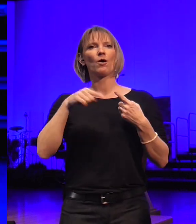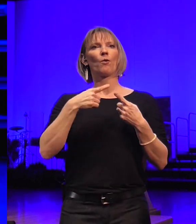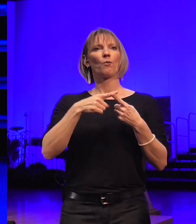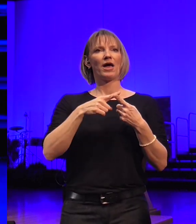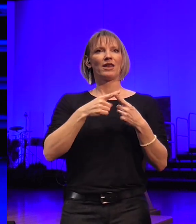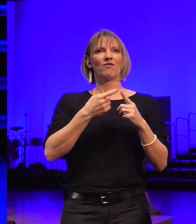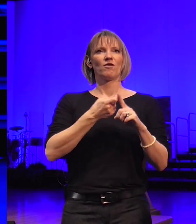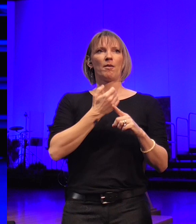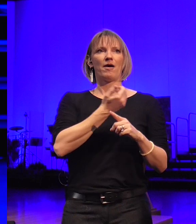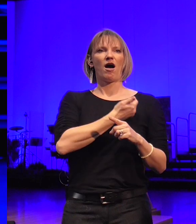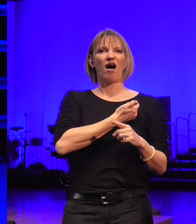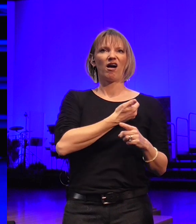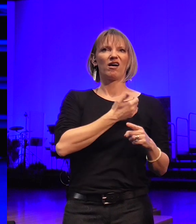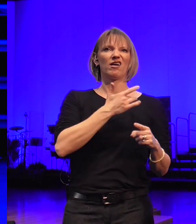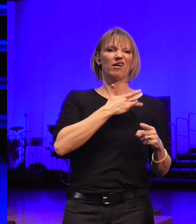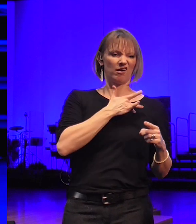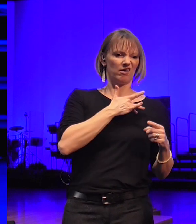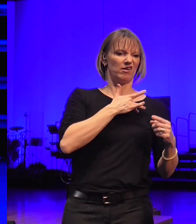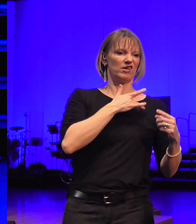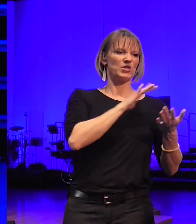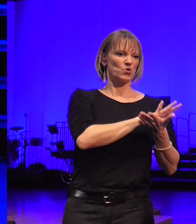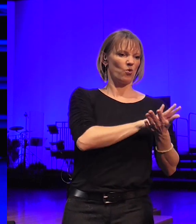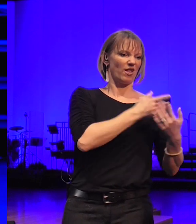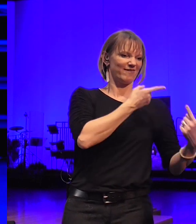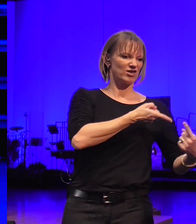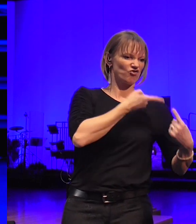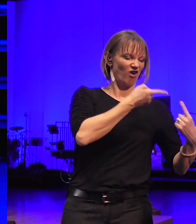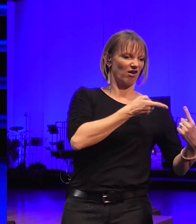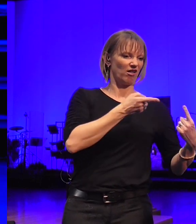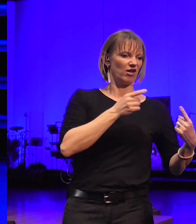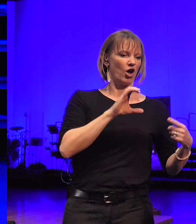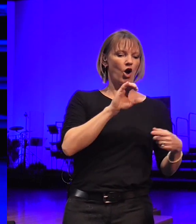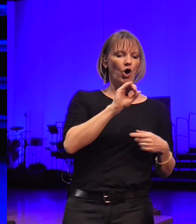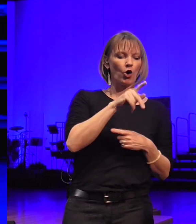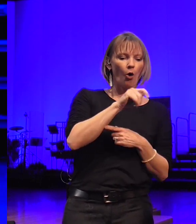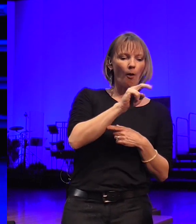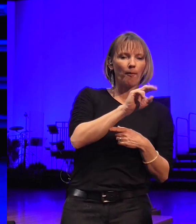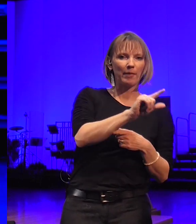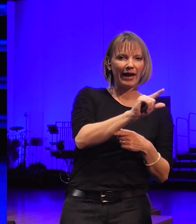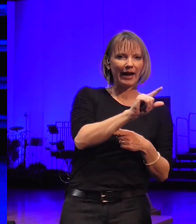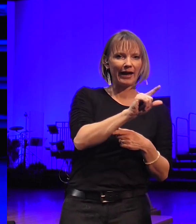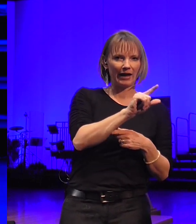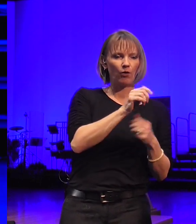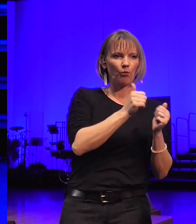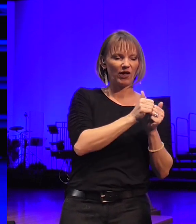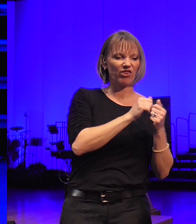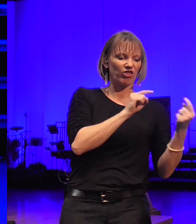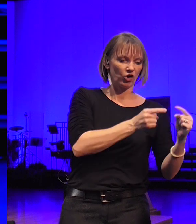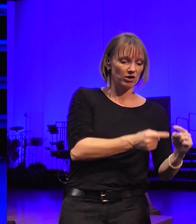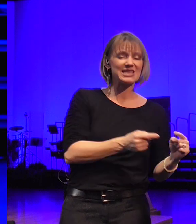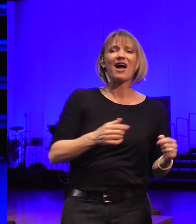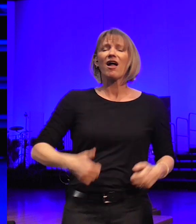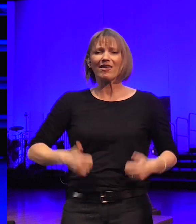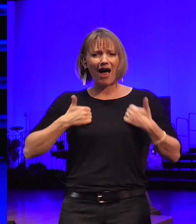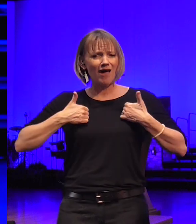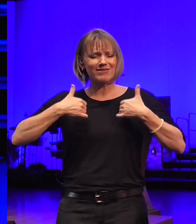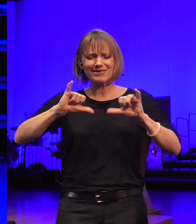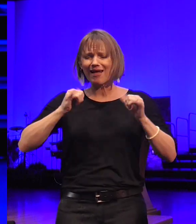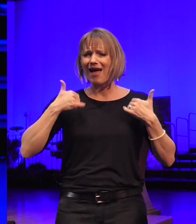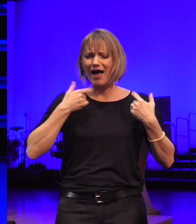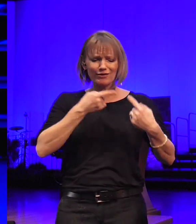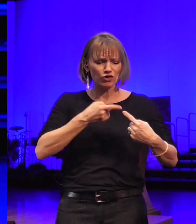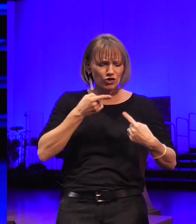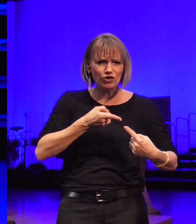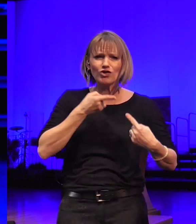of the apathy of the School of Hard Knocks, the coping against the hurts. Life is still going to be filled with hurts. It's going to be filled with